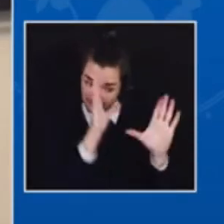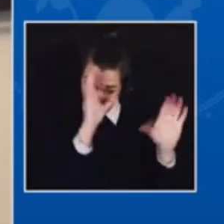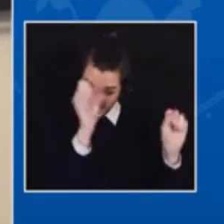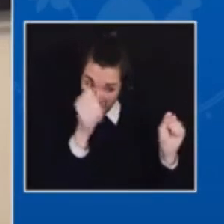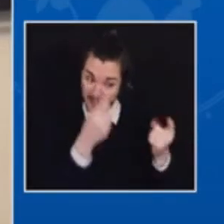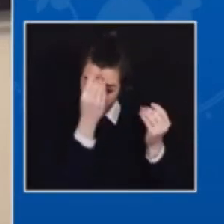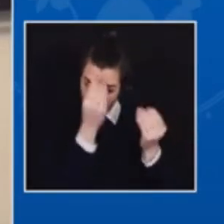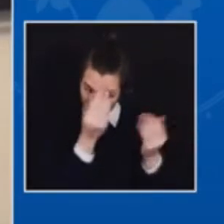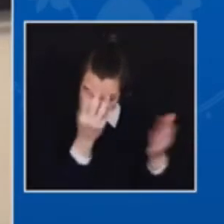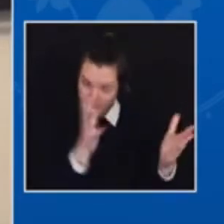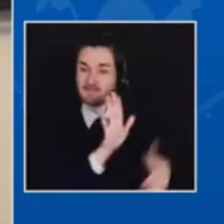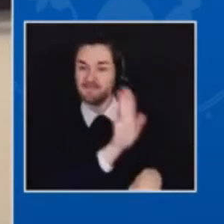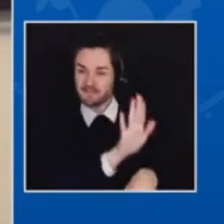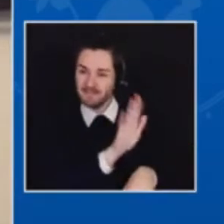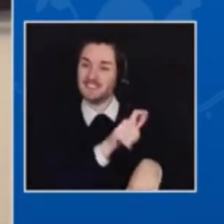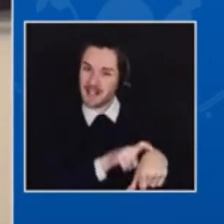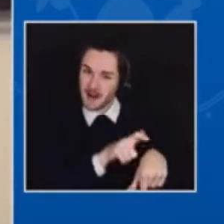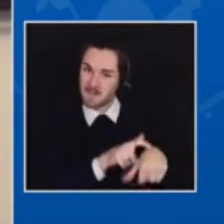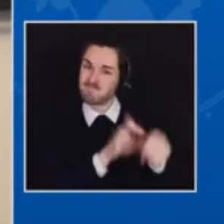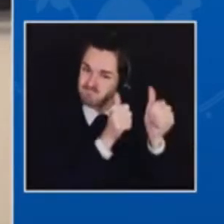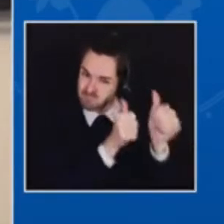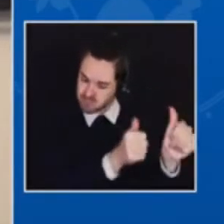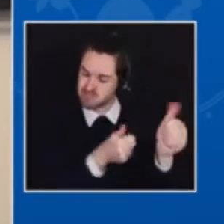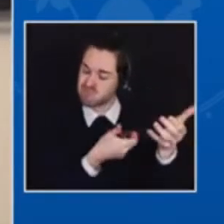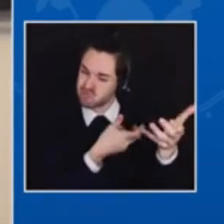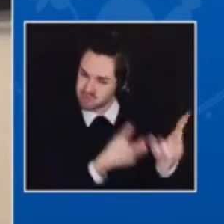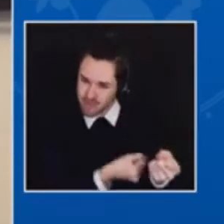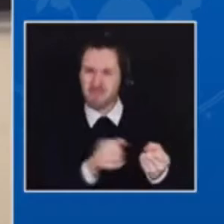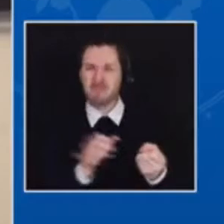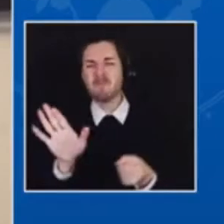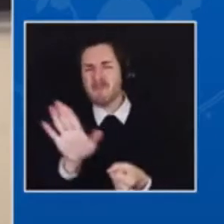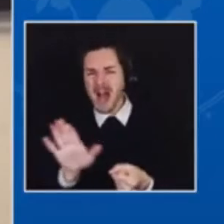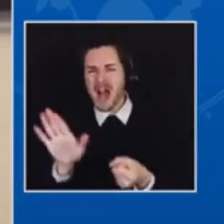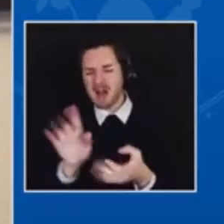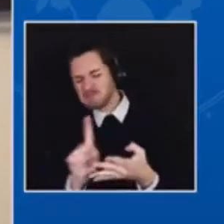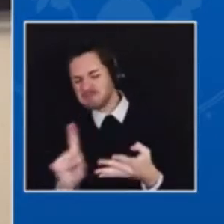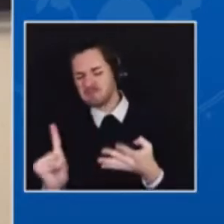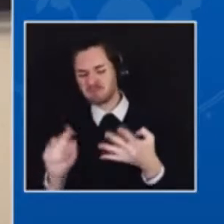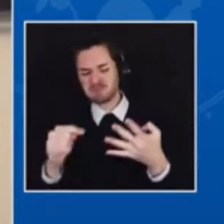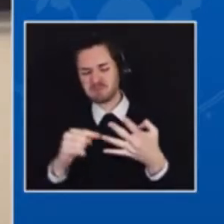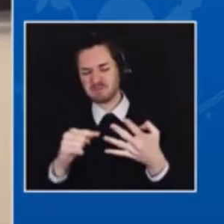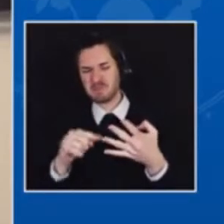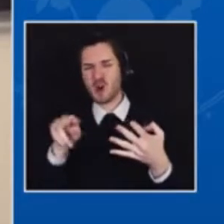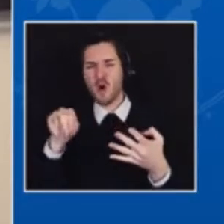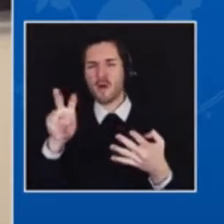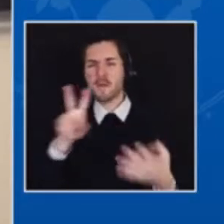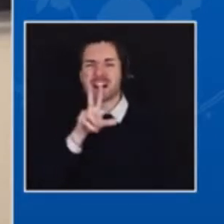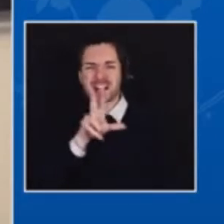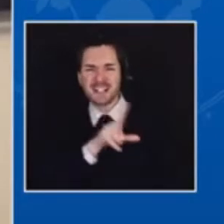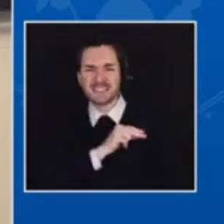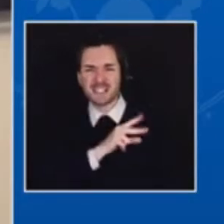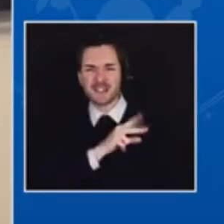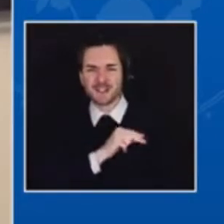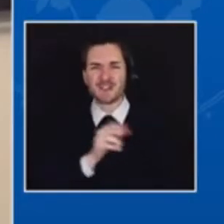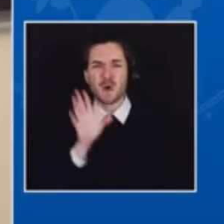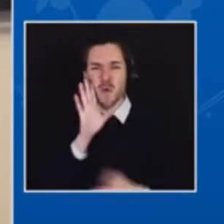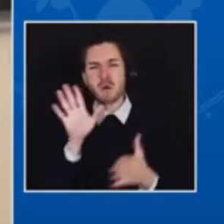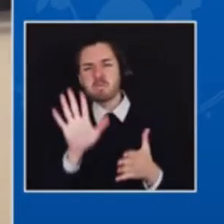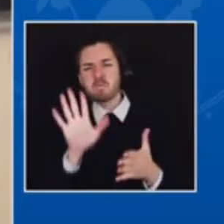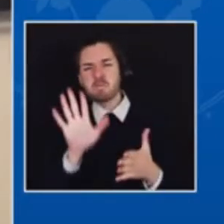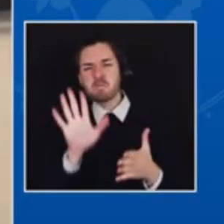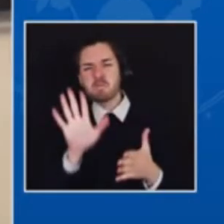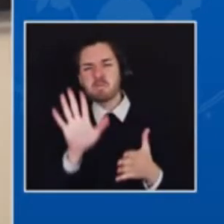indicated yesterday that that will be around Thanksgiving that's align with the timing uh that uh of the announcement of cabinet